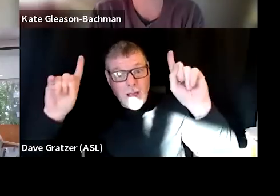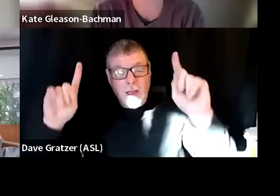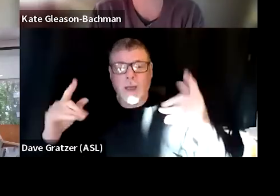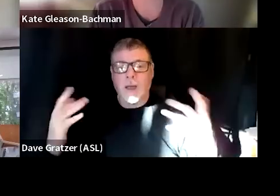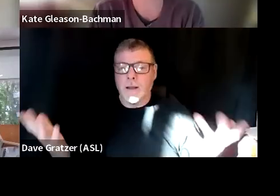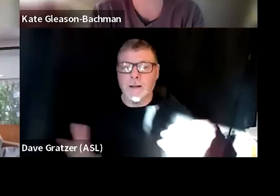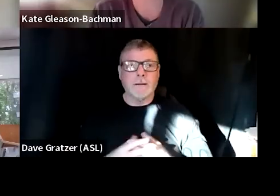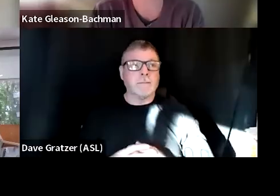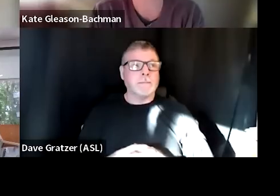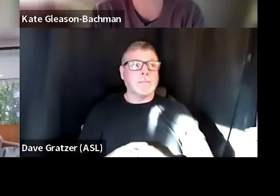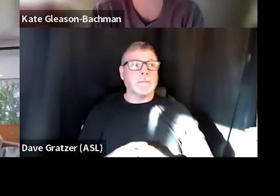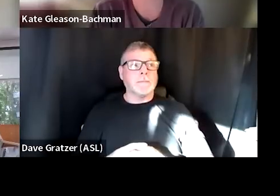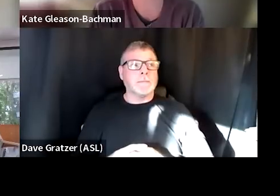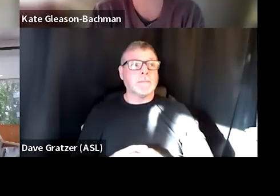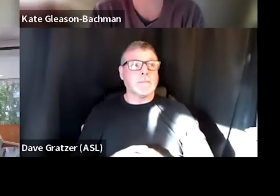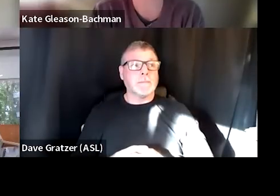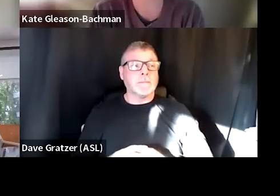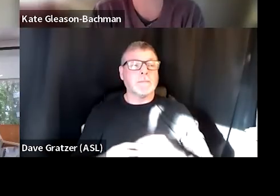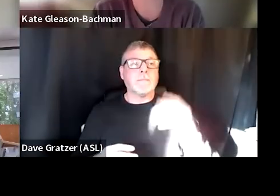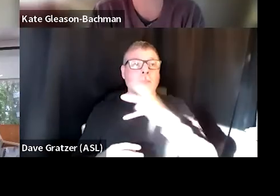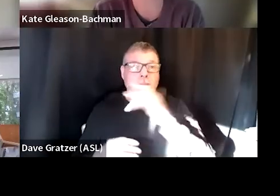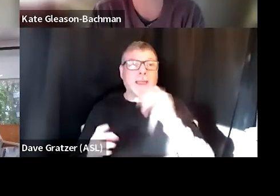Yeah, he's still housed. We still go to his apartment to see him. Yeah.